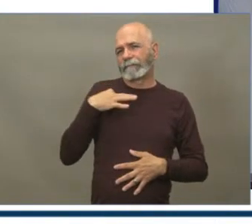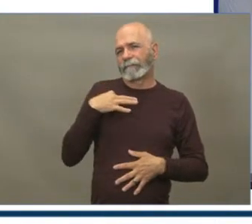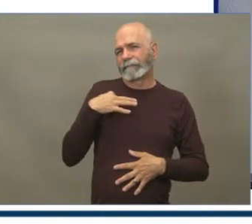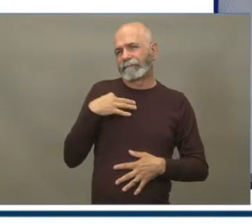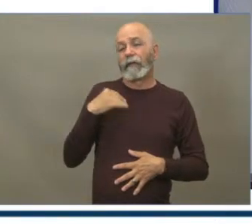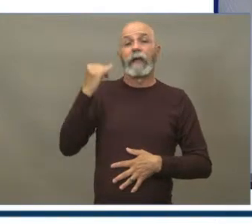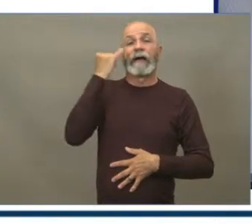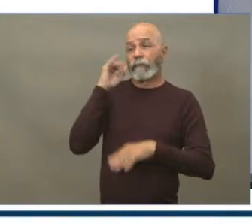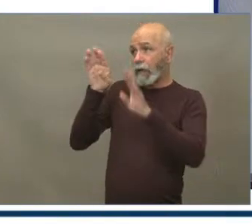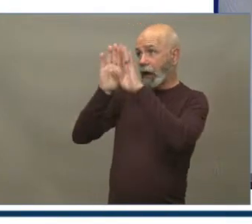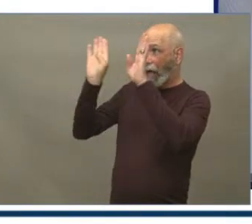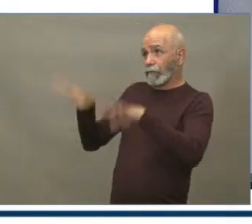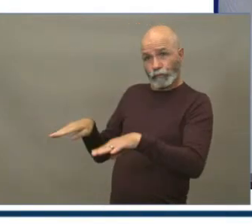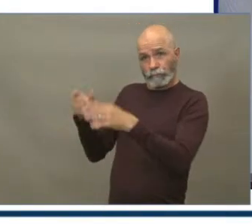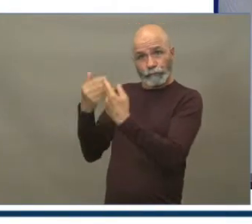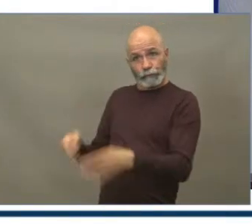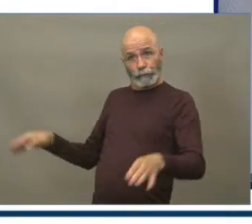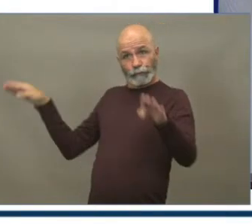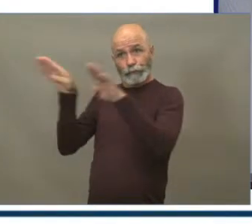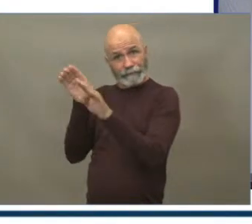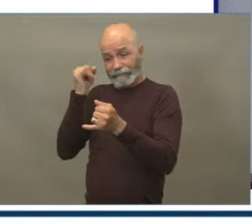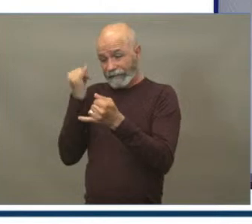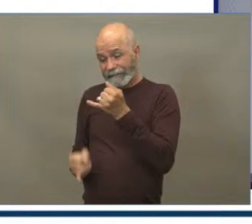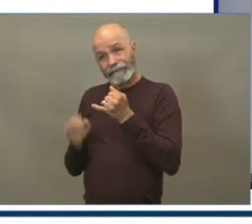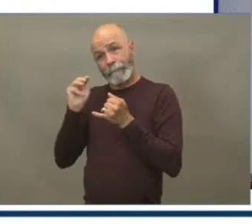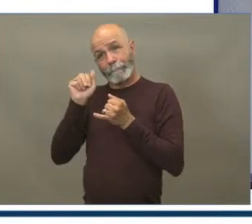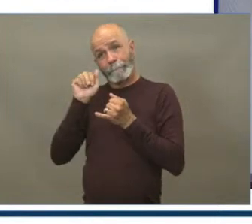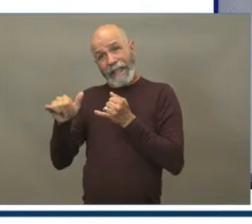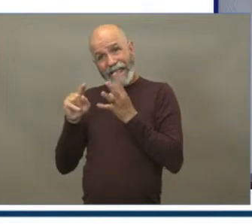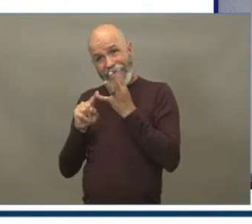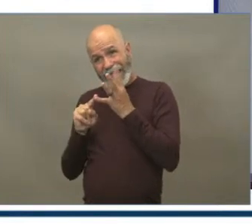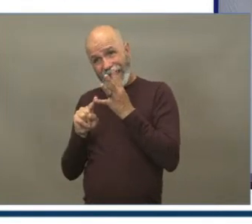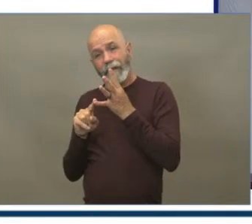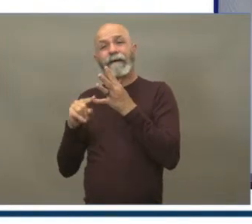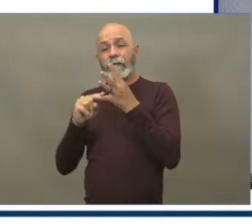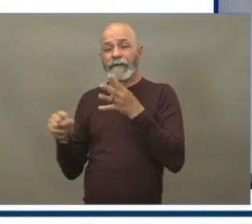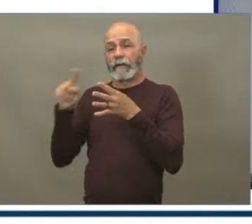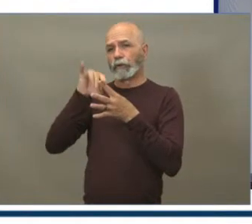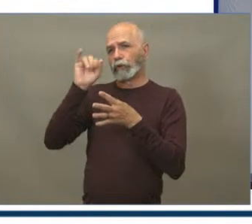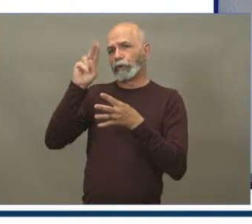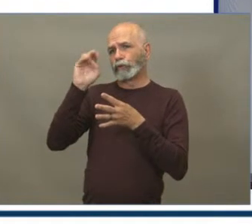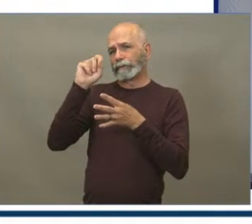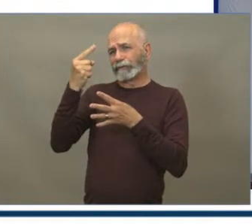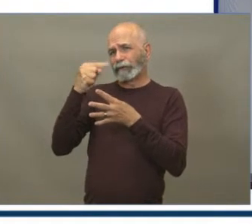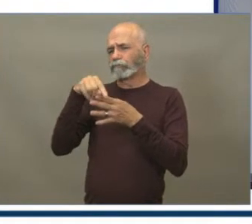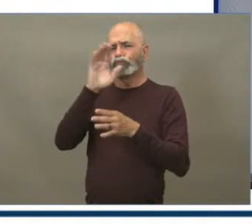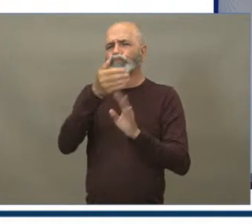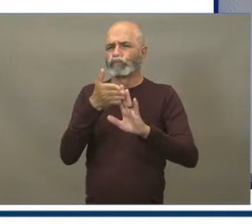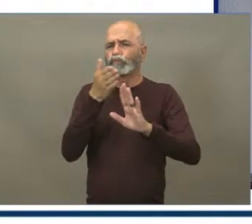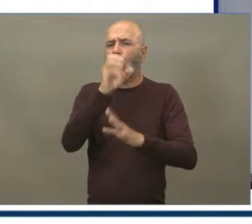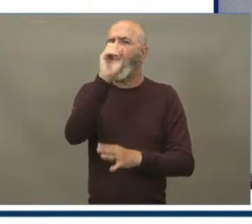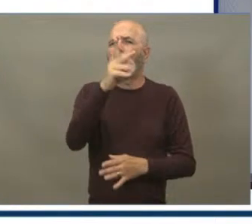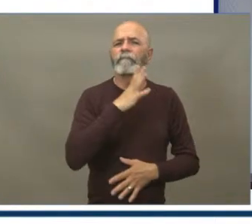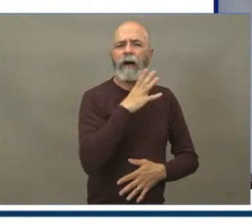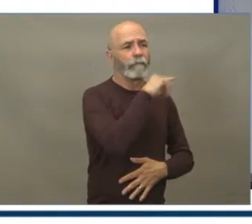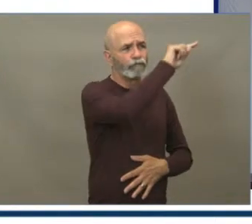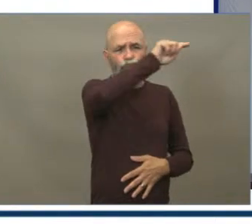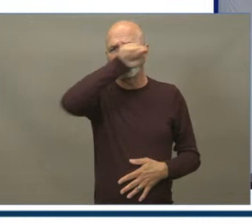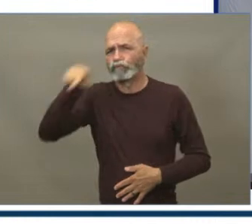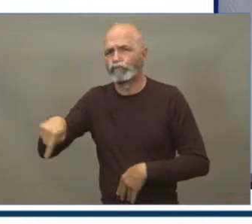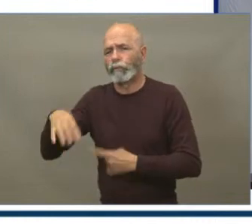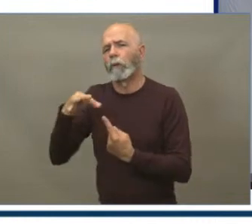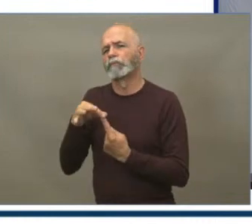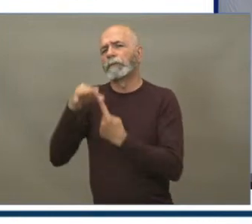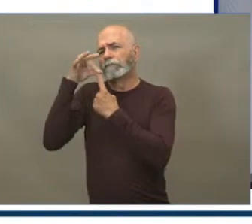or June 1st, you're still fine. We're just asking those that are currently buying homes or renting apartments to please push your